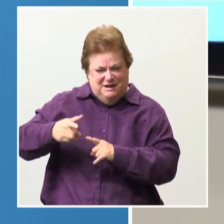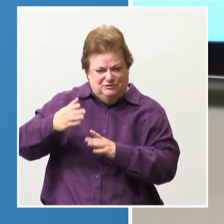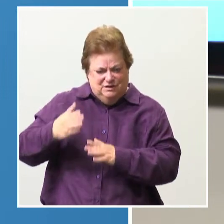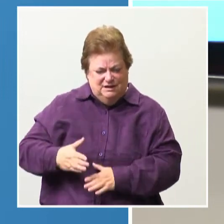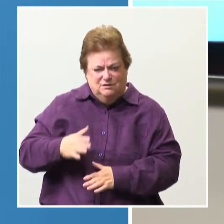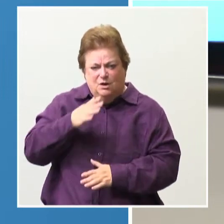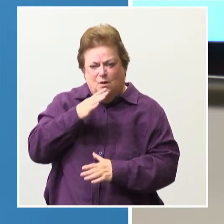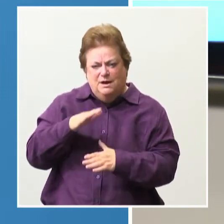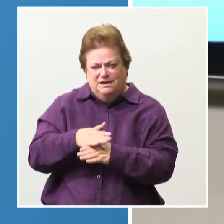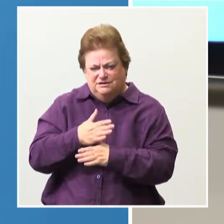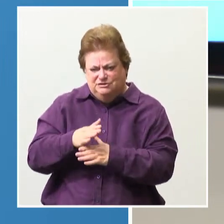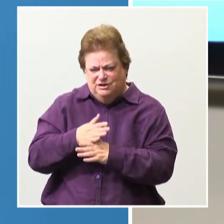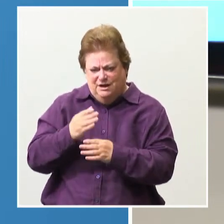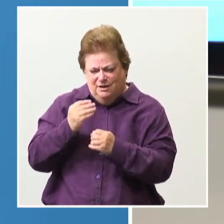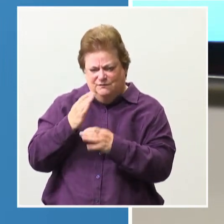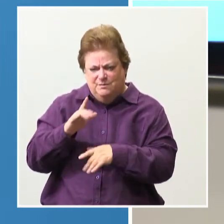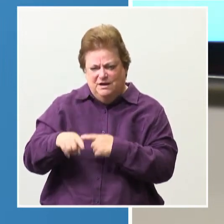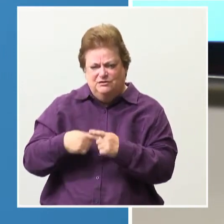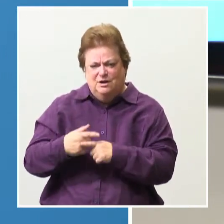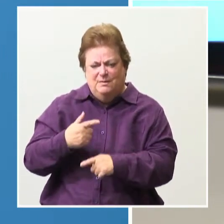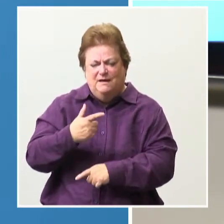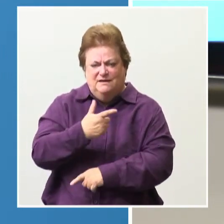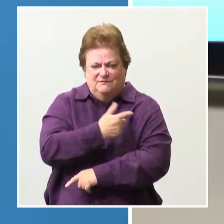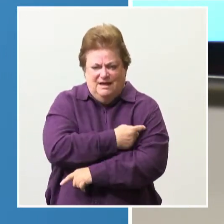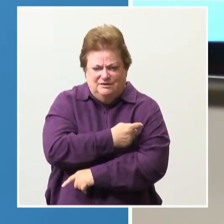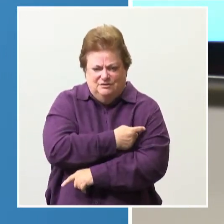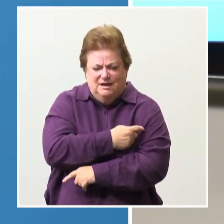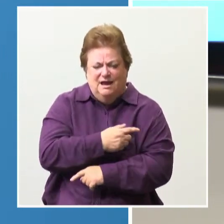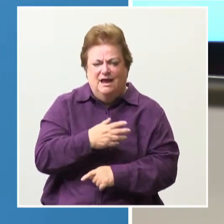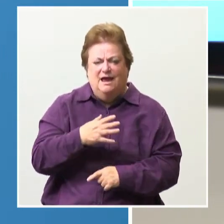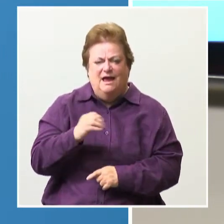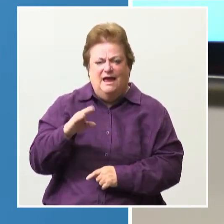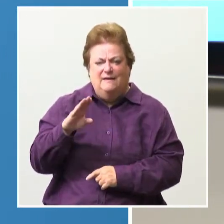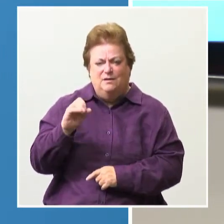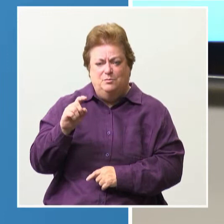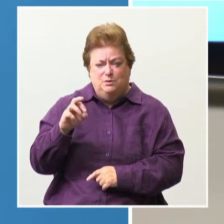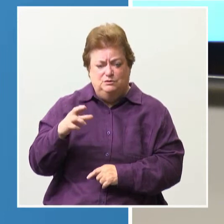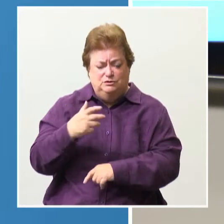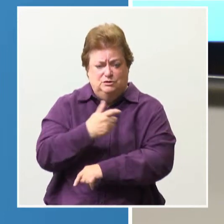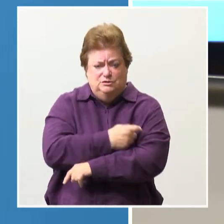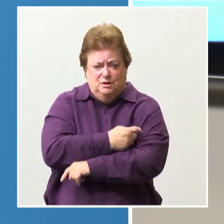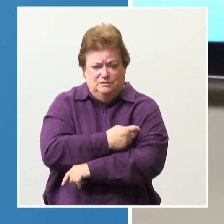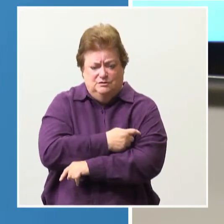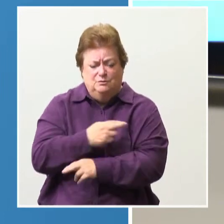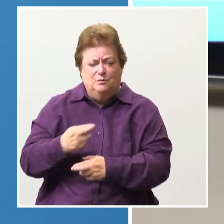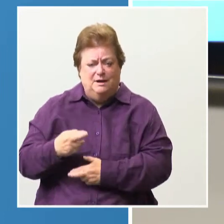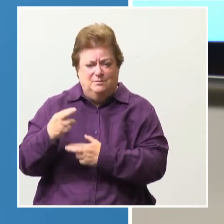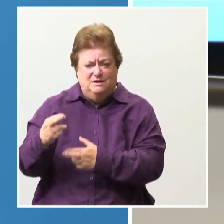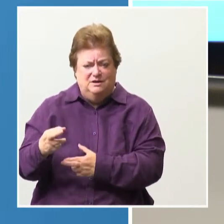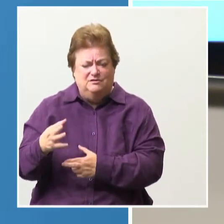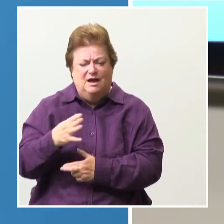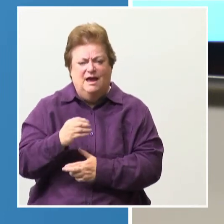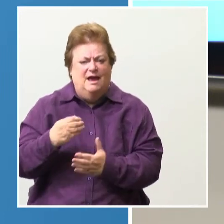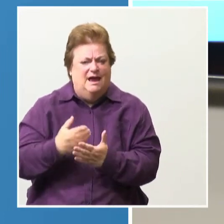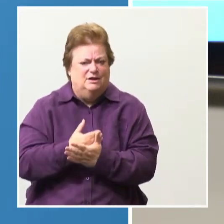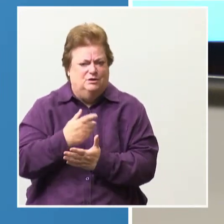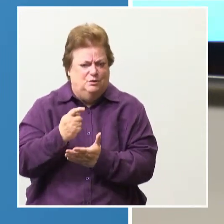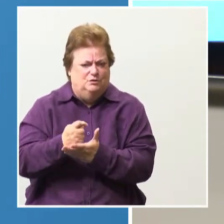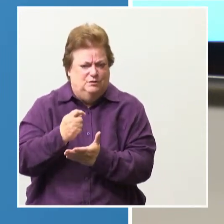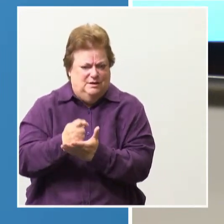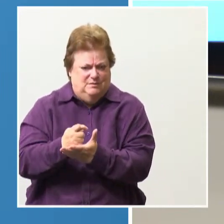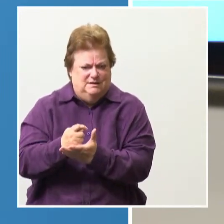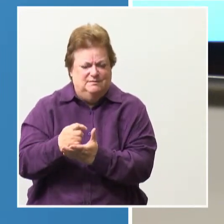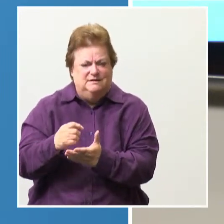about COVID-19 vaccination, expanded booster doses, recommendations, and new treatments in